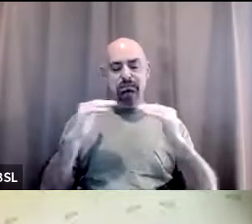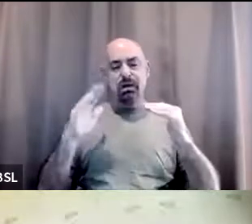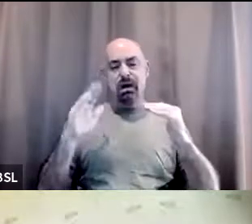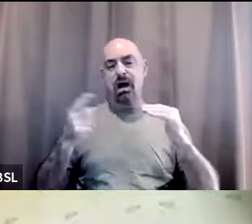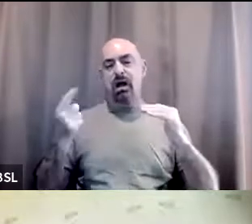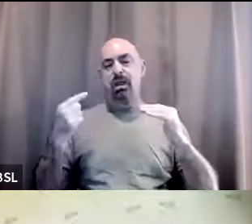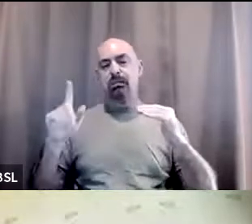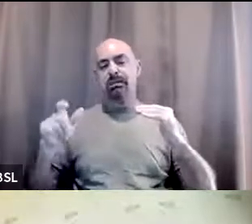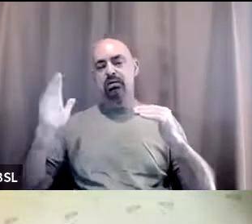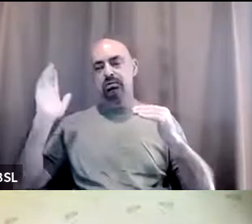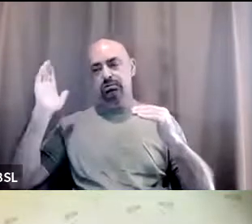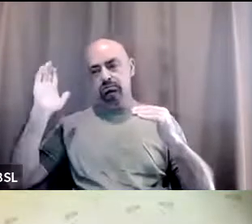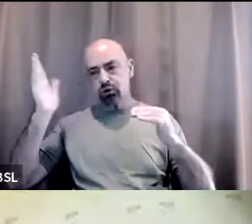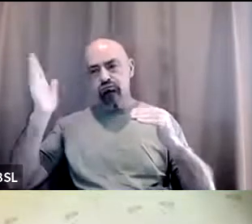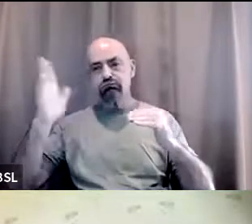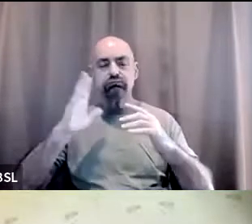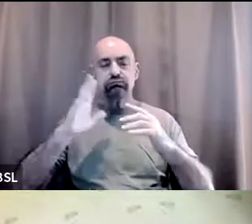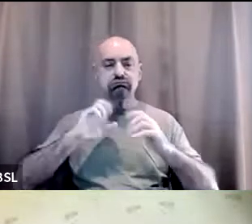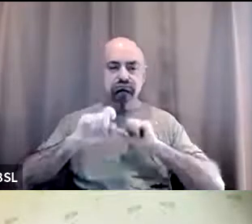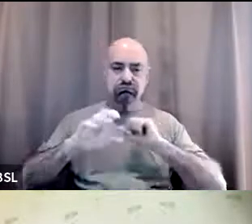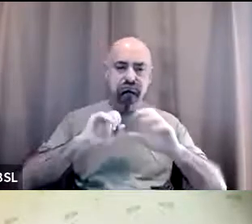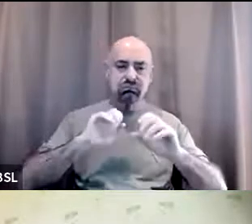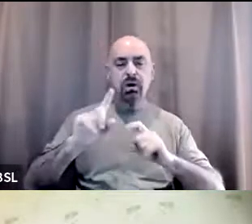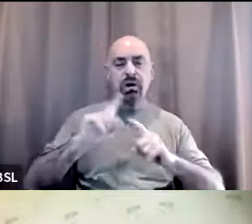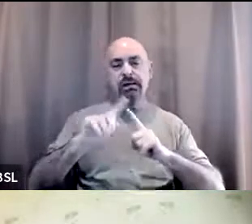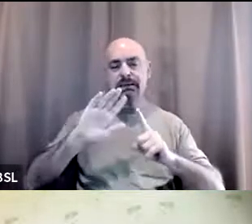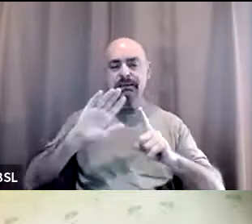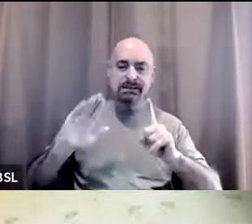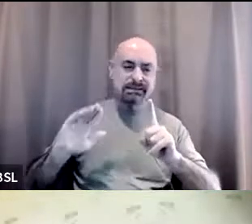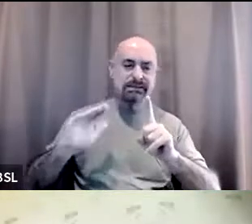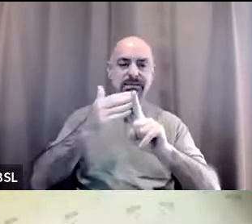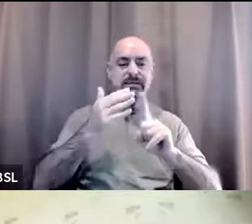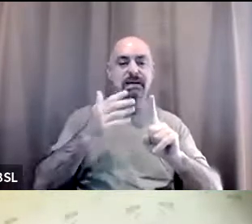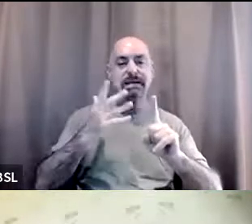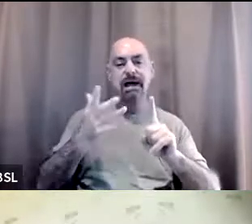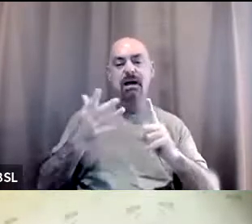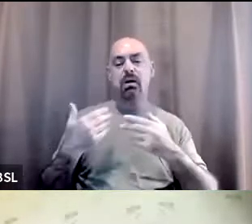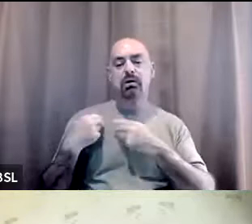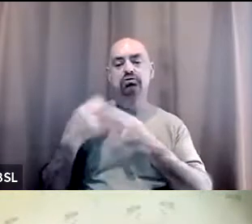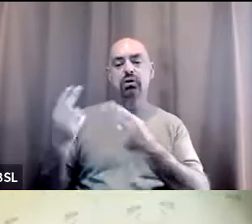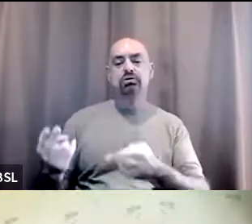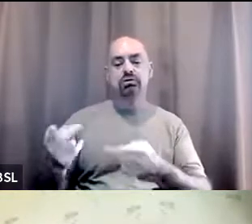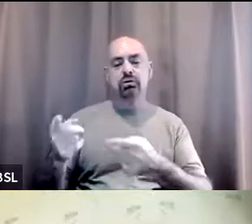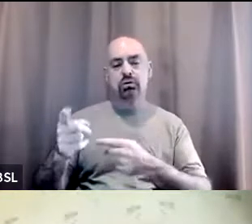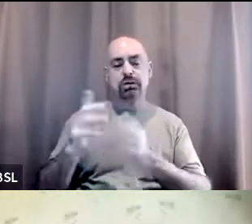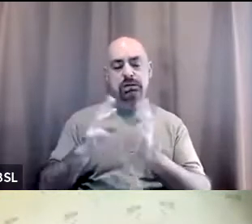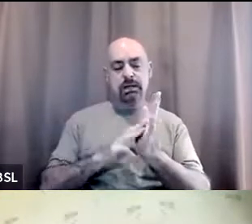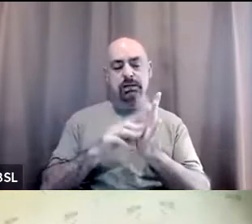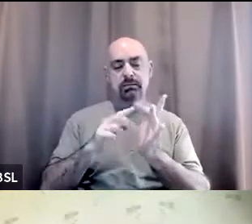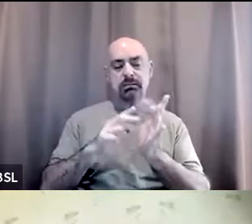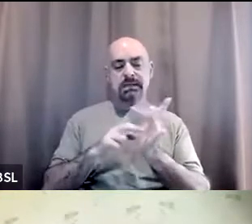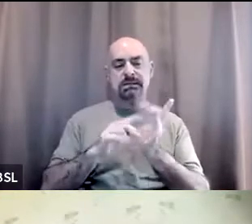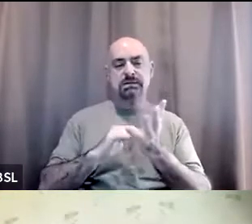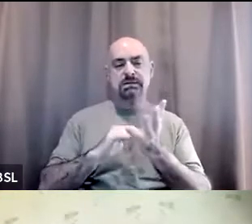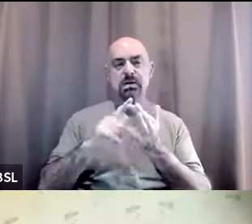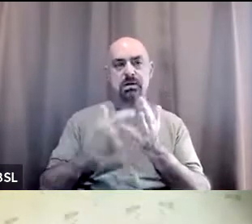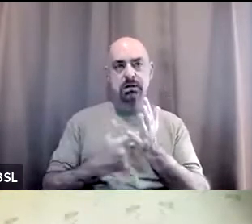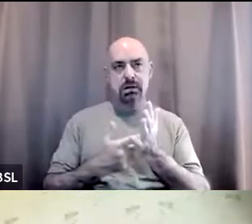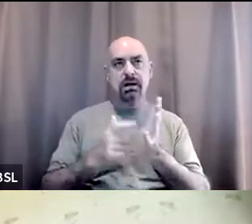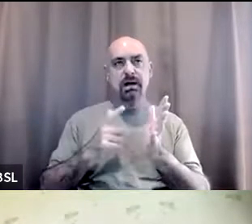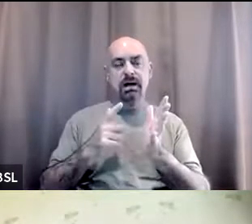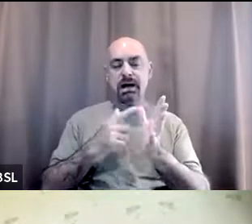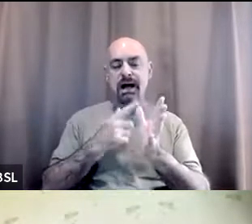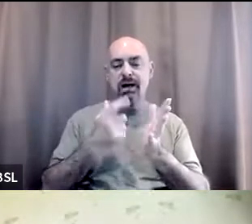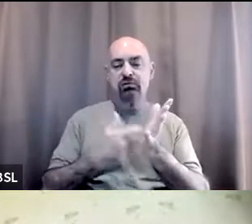terms of driving forward the Sustainable Development Goals. But let me hand across now to Minister Aurangzeb Ayush. Thank you so much